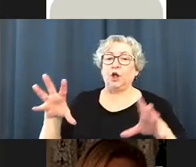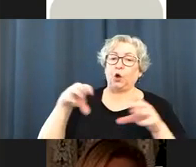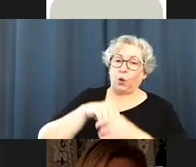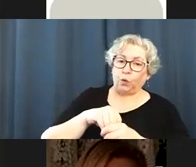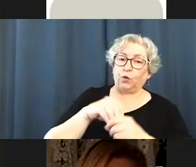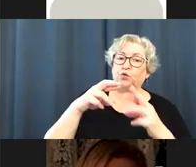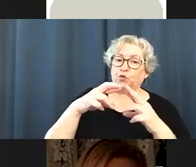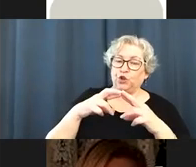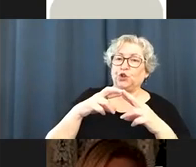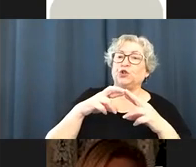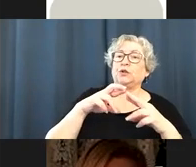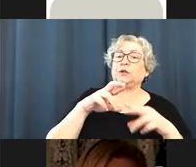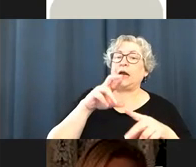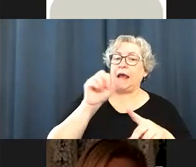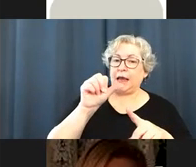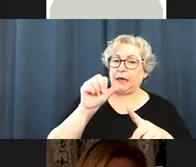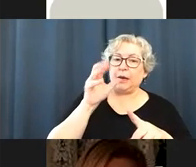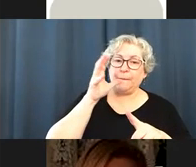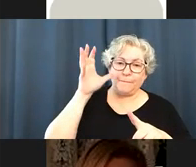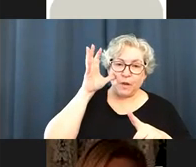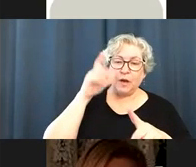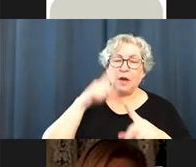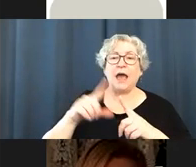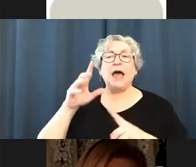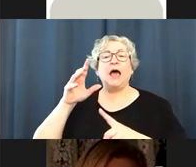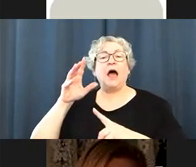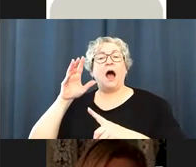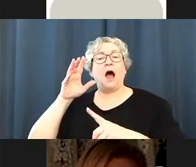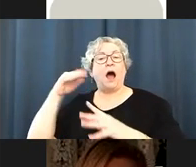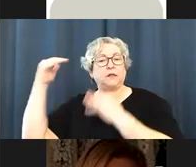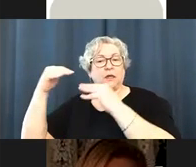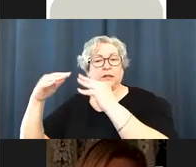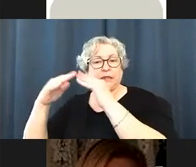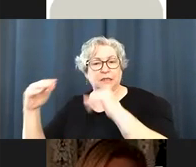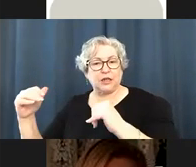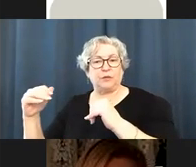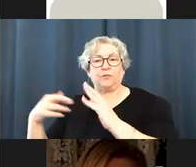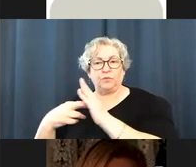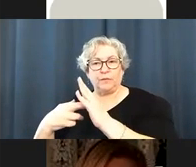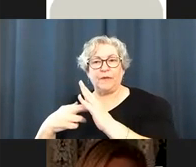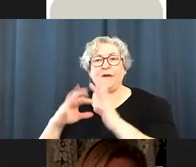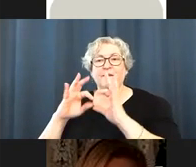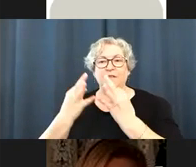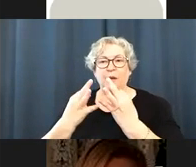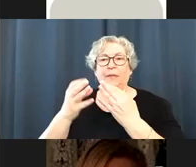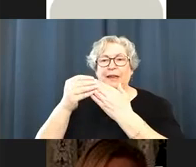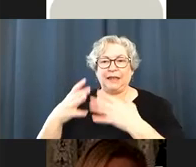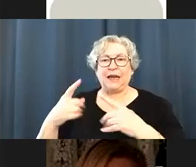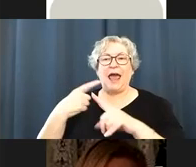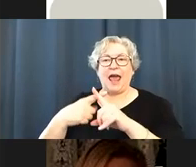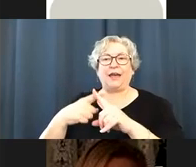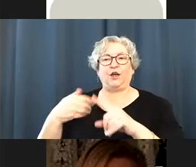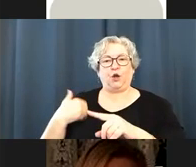Region A Parent Center staff, but adult system representatives, family leaders, and youth. We also have